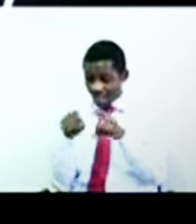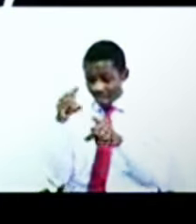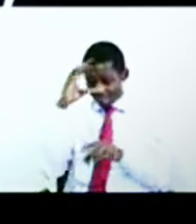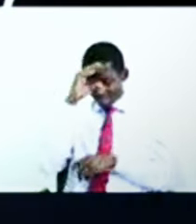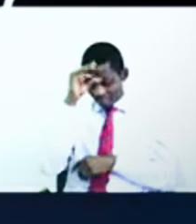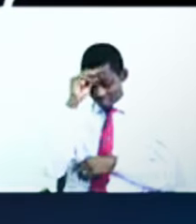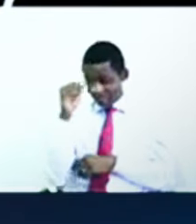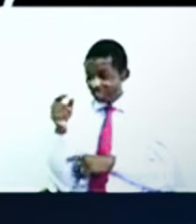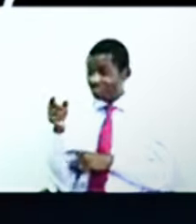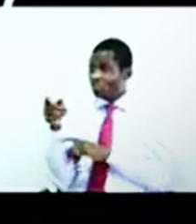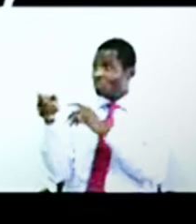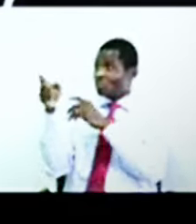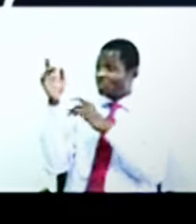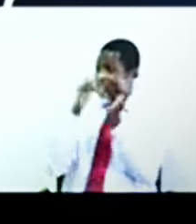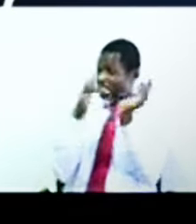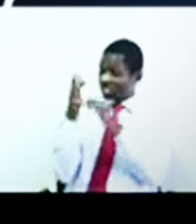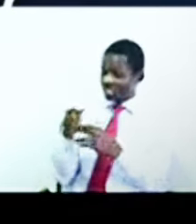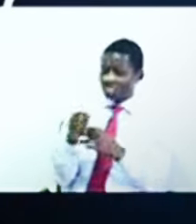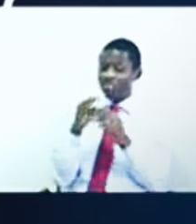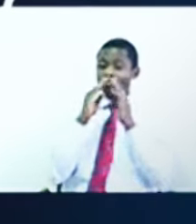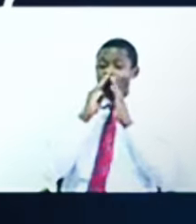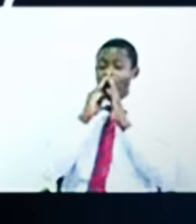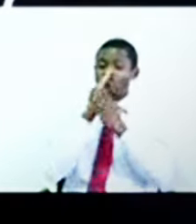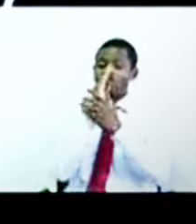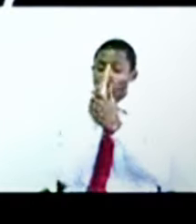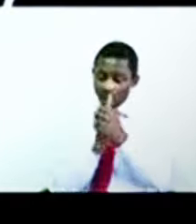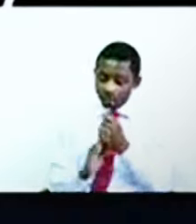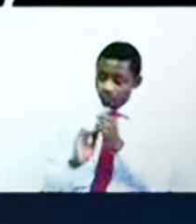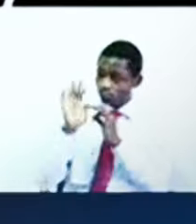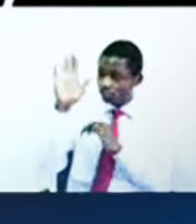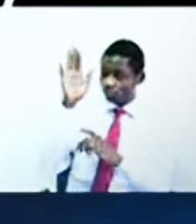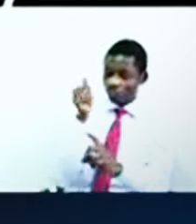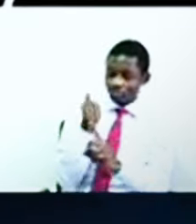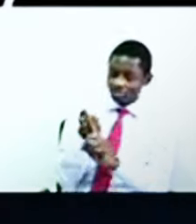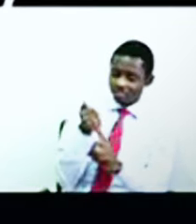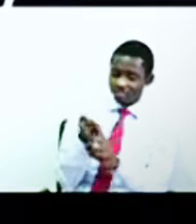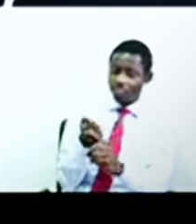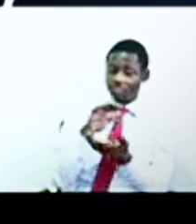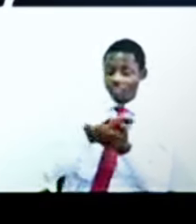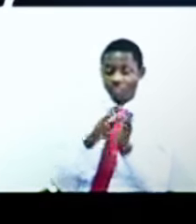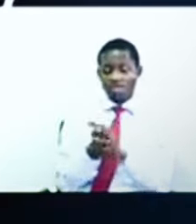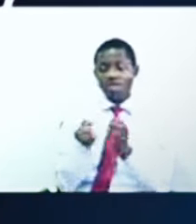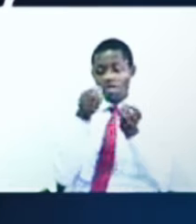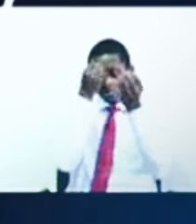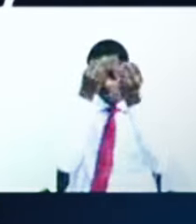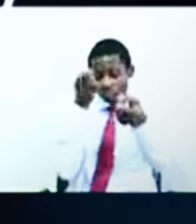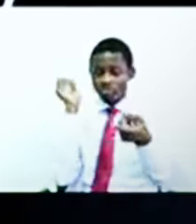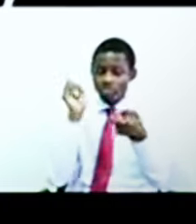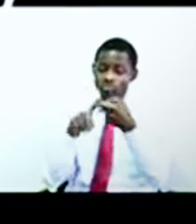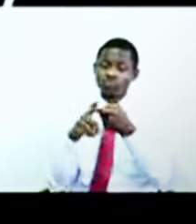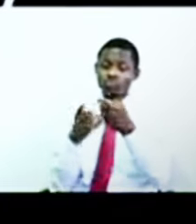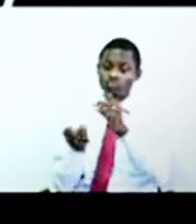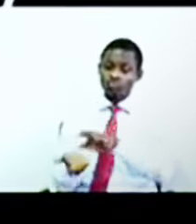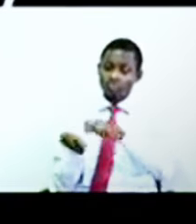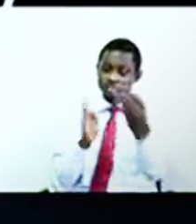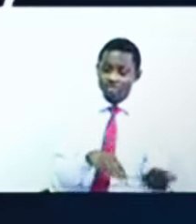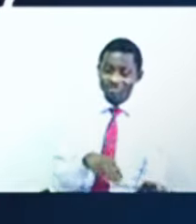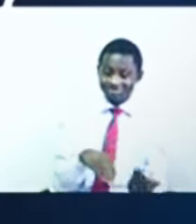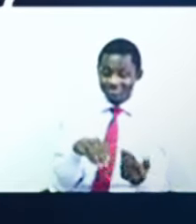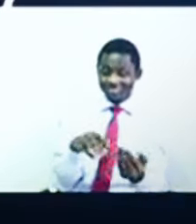he humbled himself by becoming obedient to death, even death on the